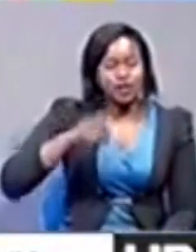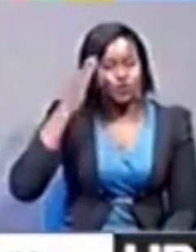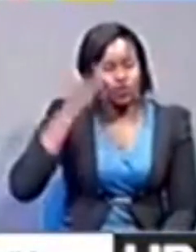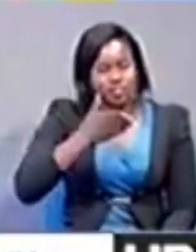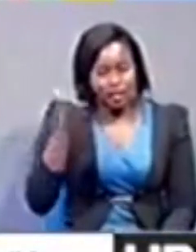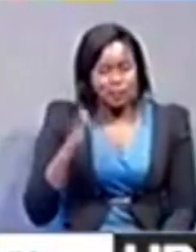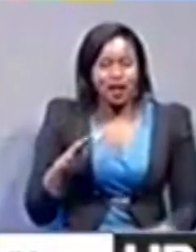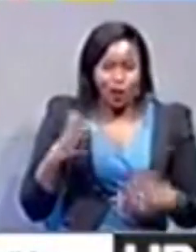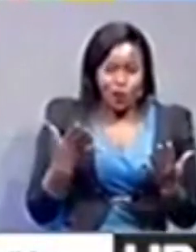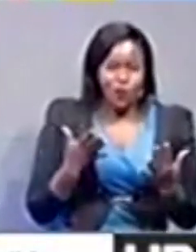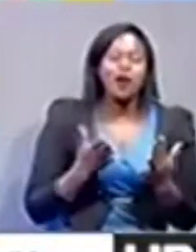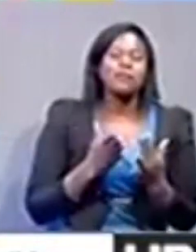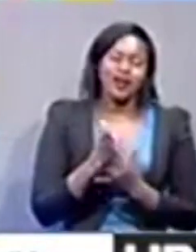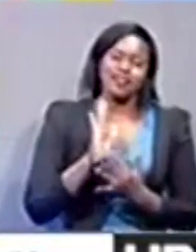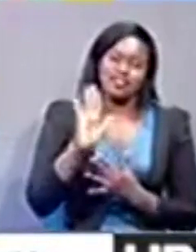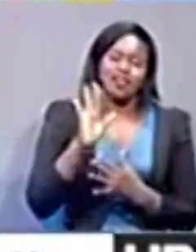fruits.